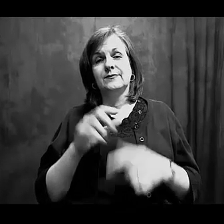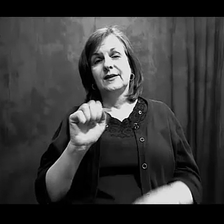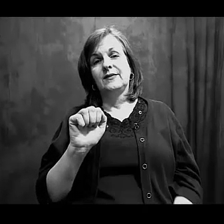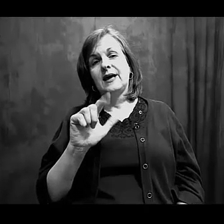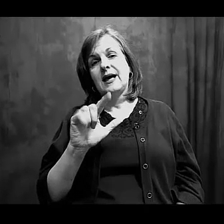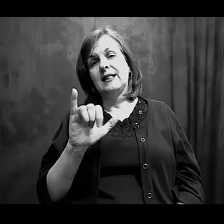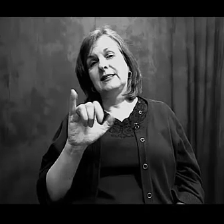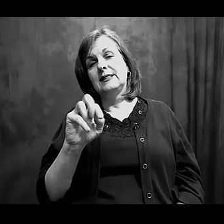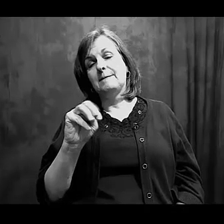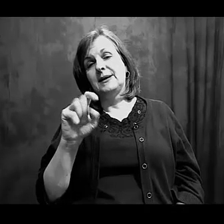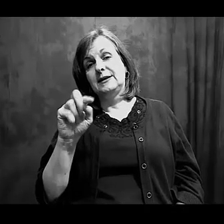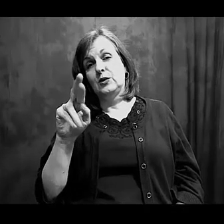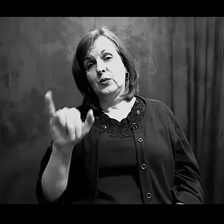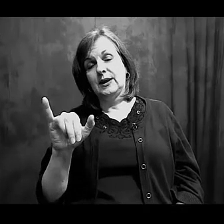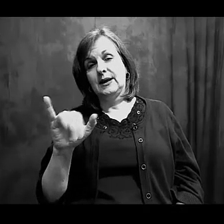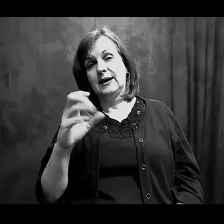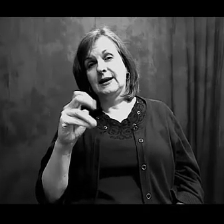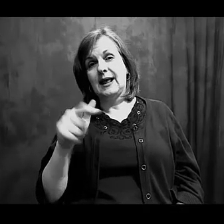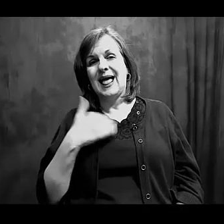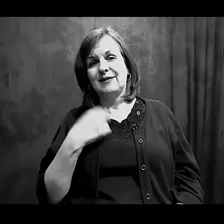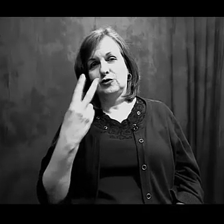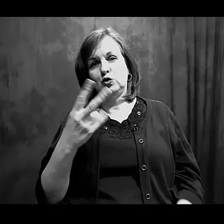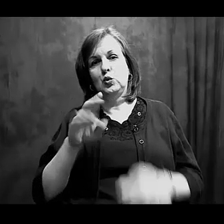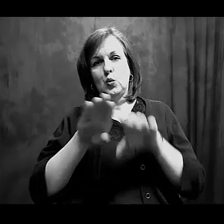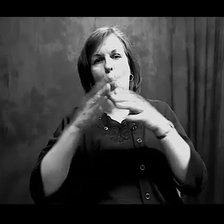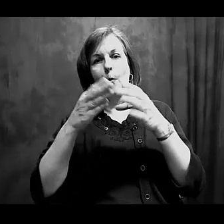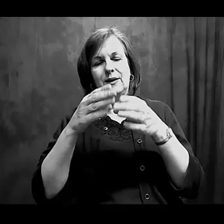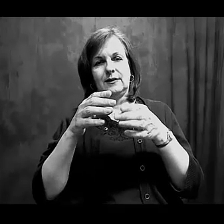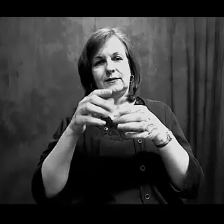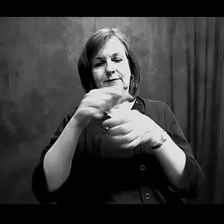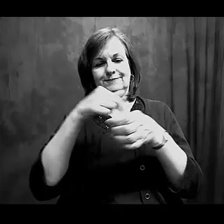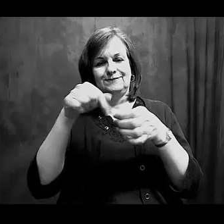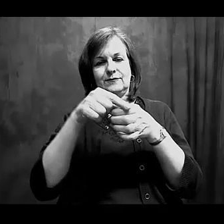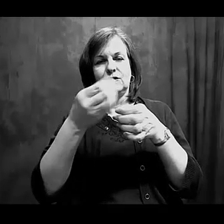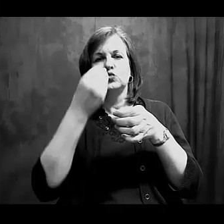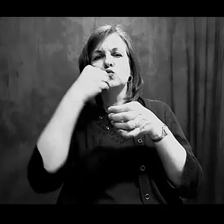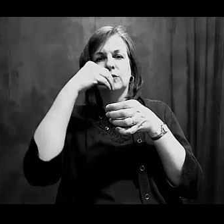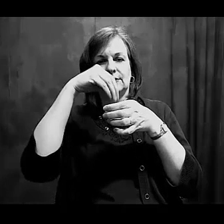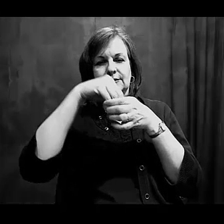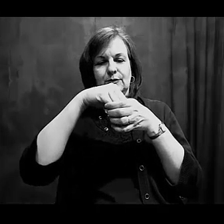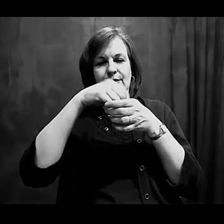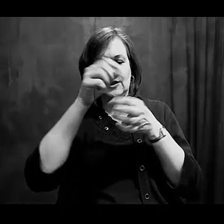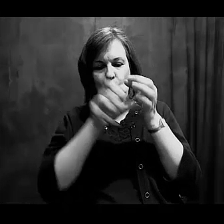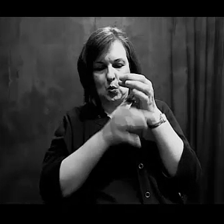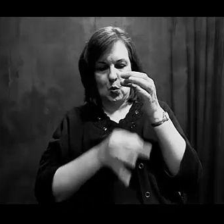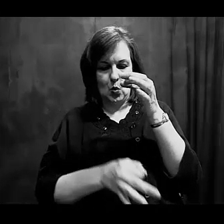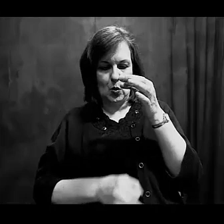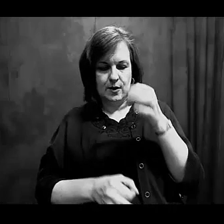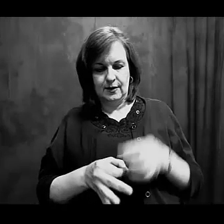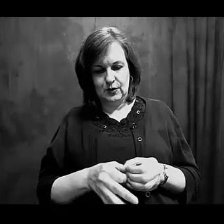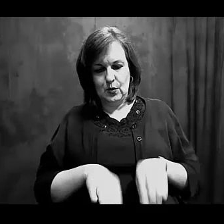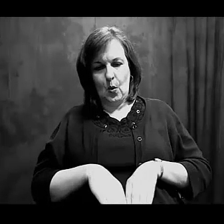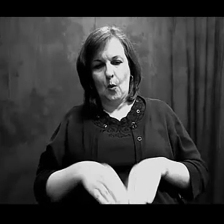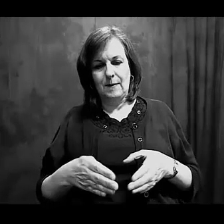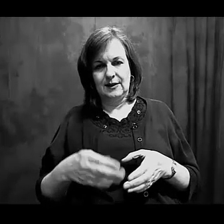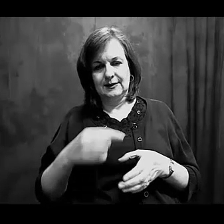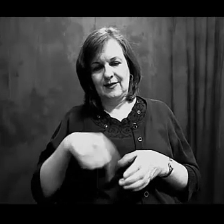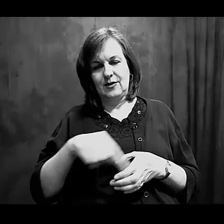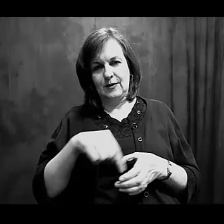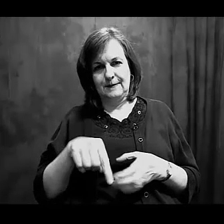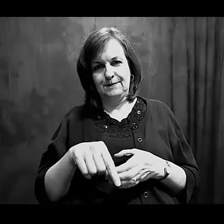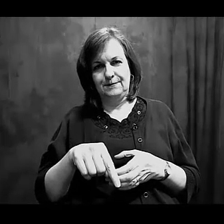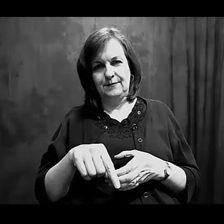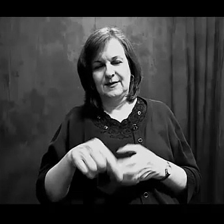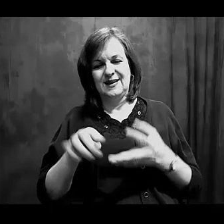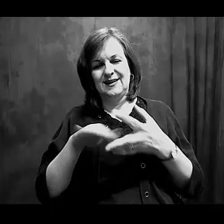the idea with the alimentary canal is you actually have two openings. So you've moved from that single opening in the gastrovascular to